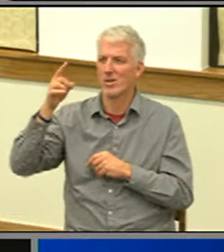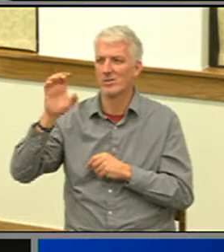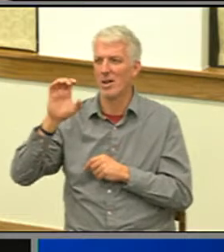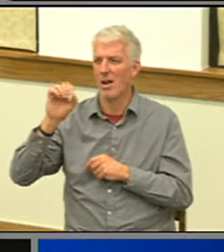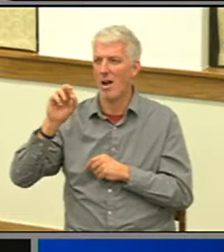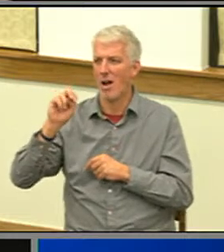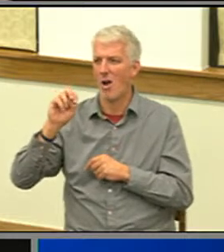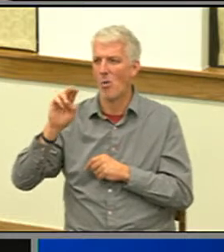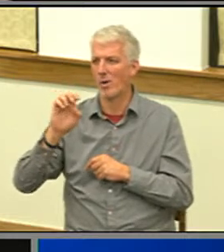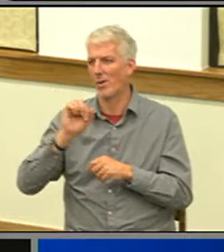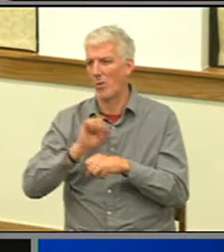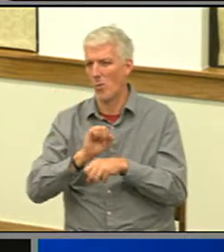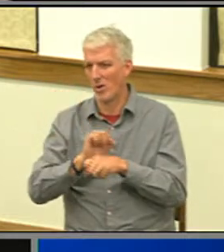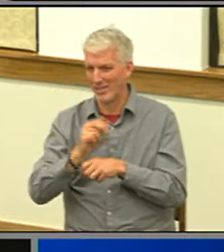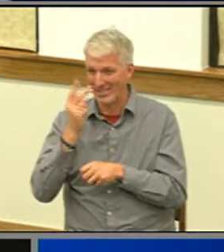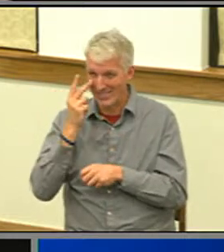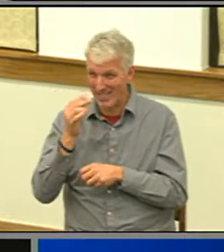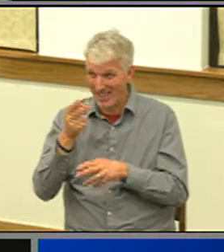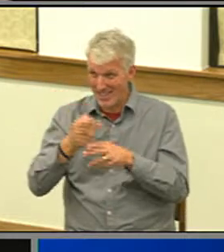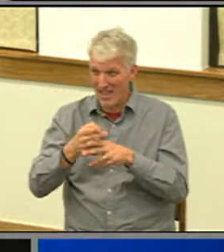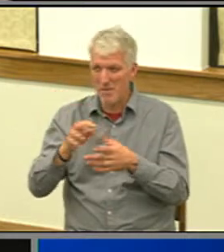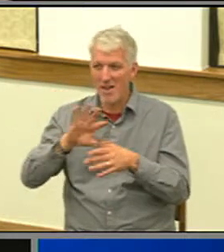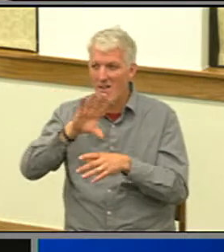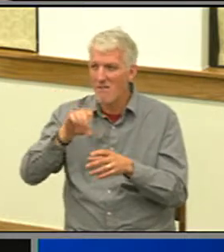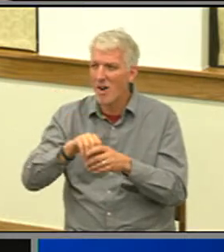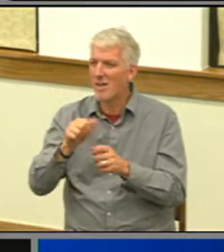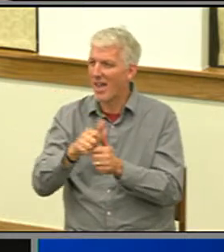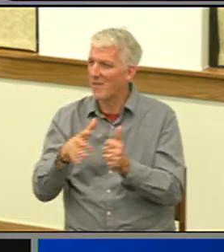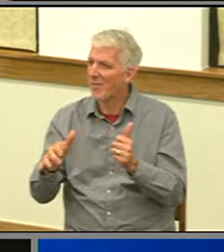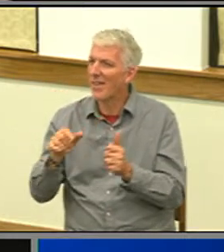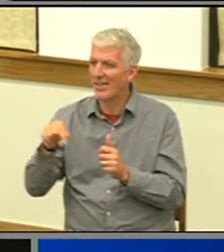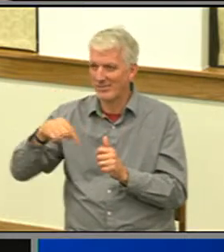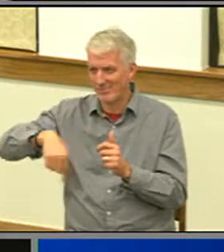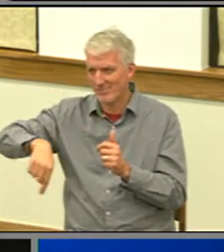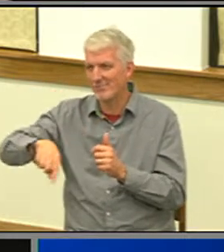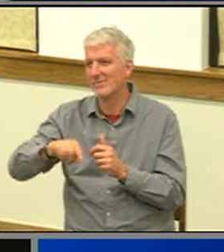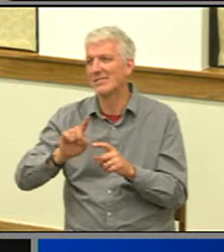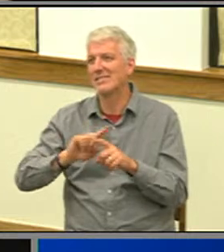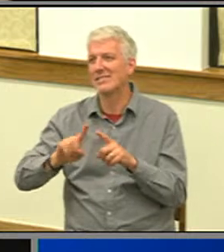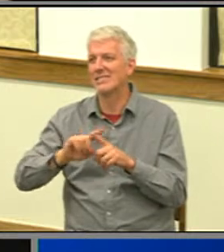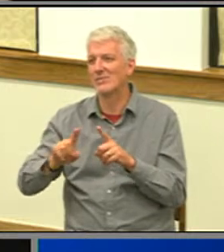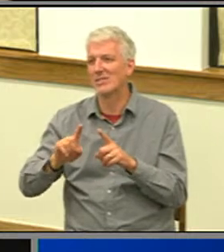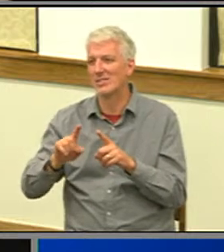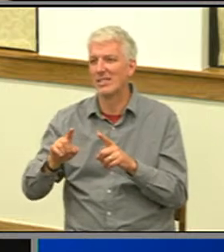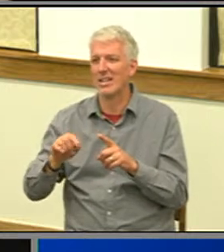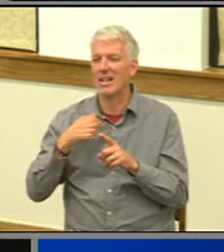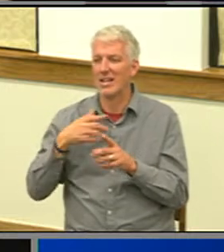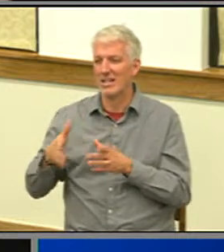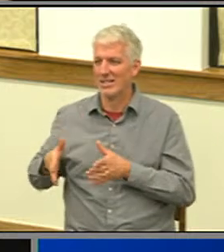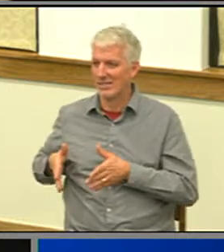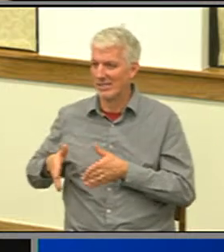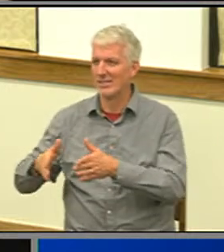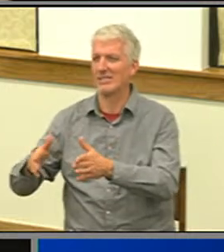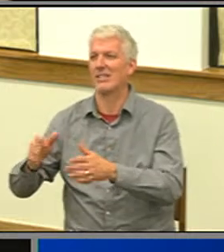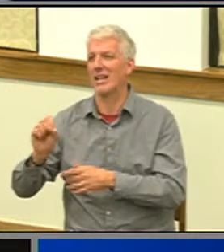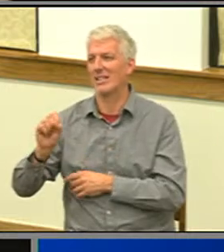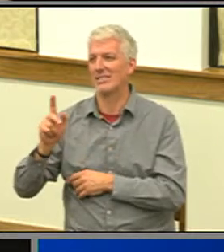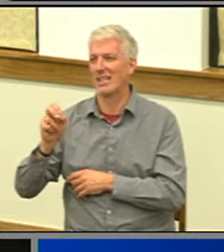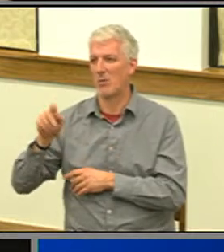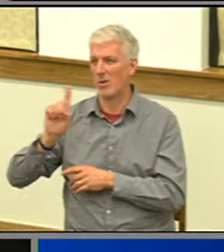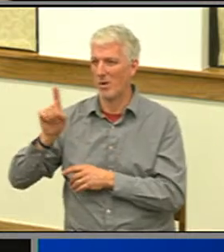work, as the name suggests, involves everything that is made of concrete. This means sidewalks that have been